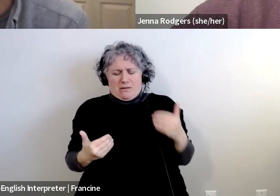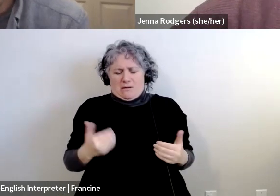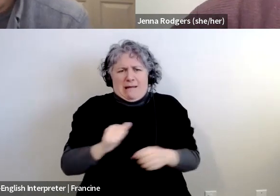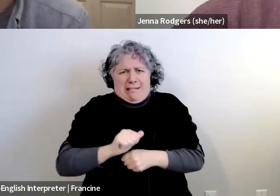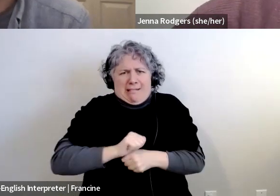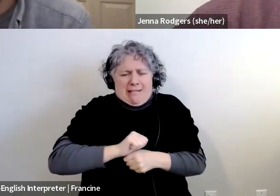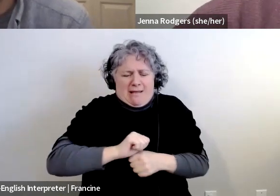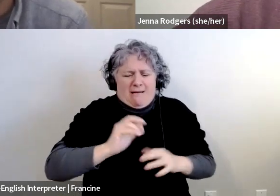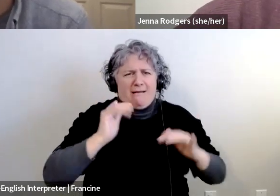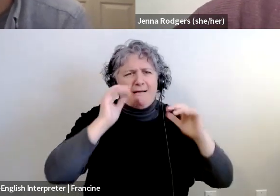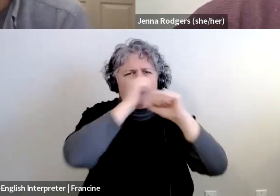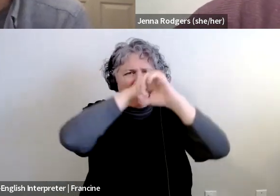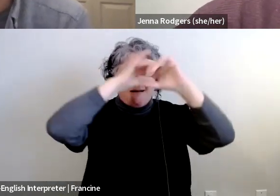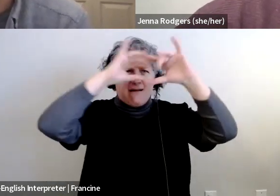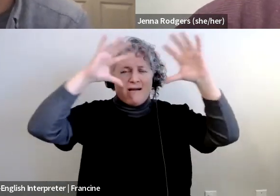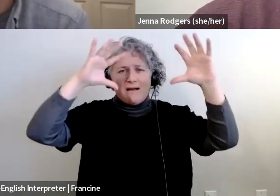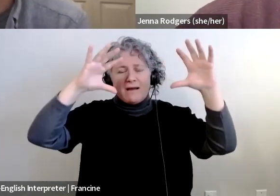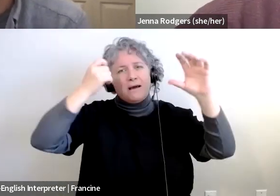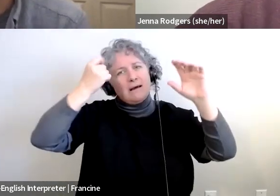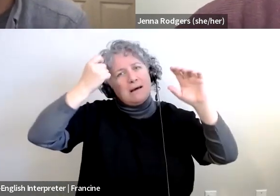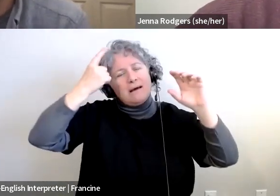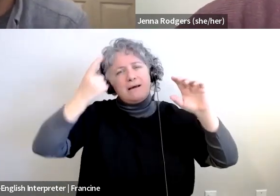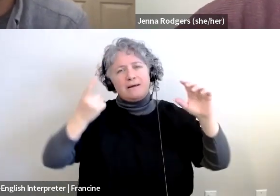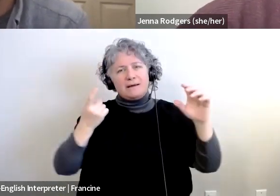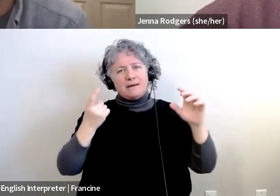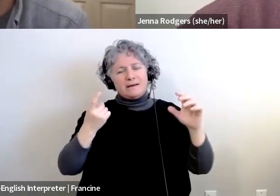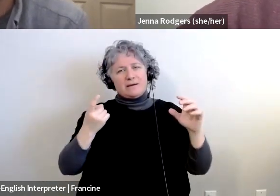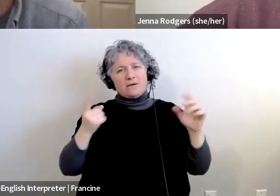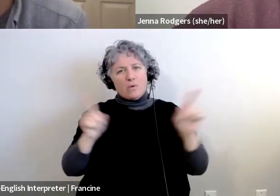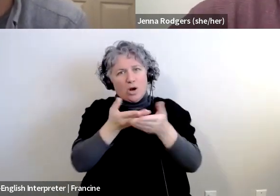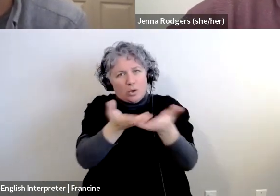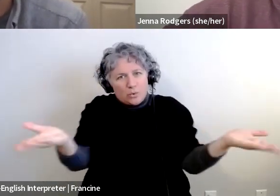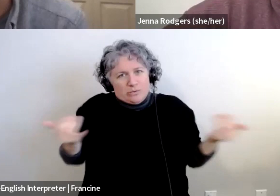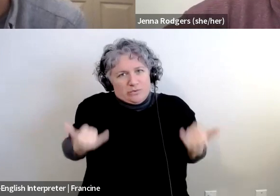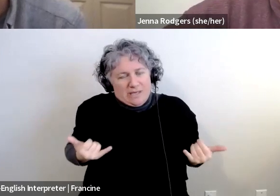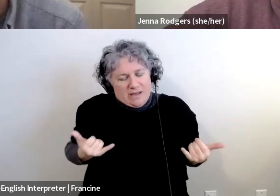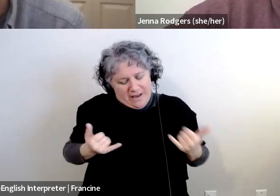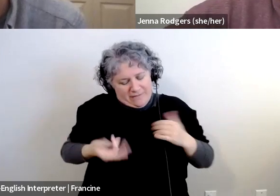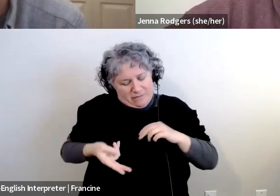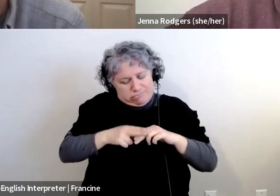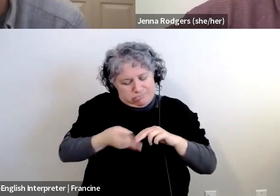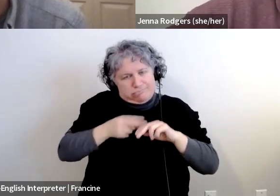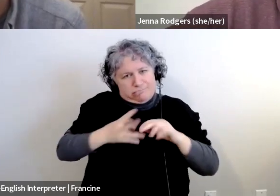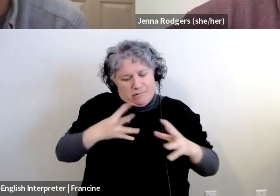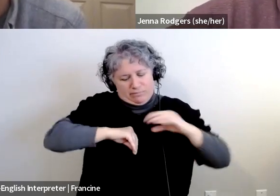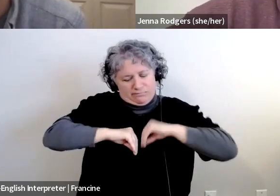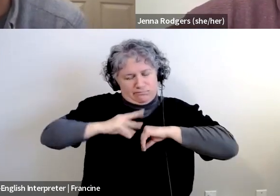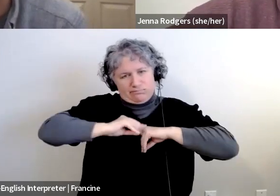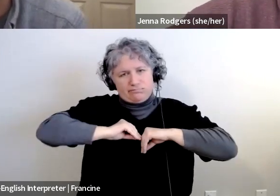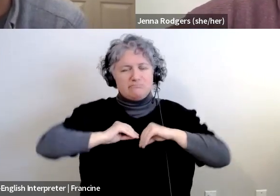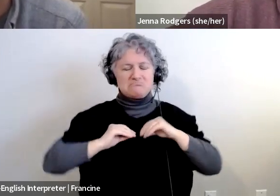as much as we want, but we have to build that world from exactly where we are today, which is to say that all of your reasons are